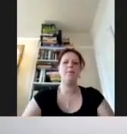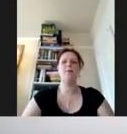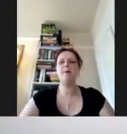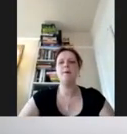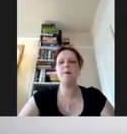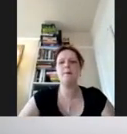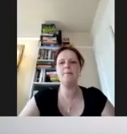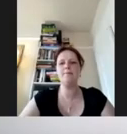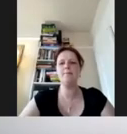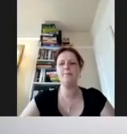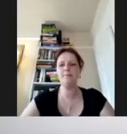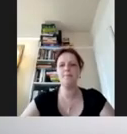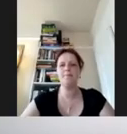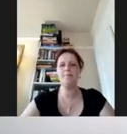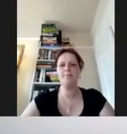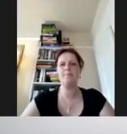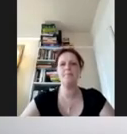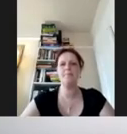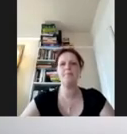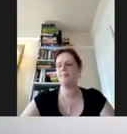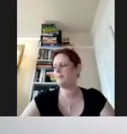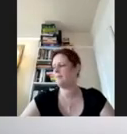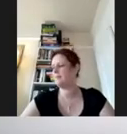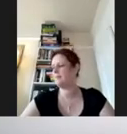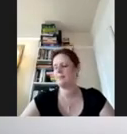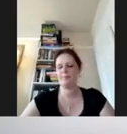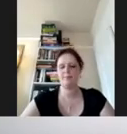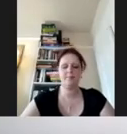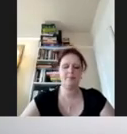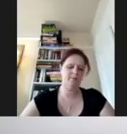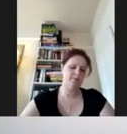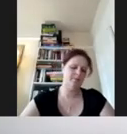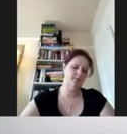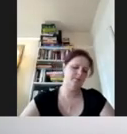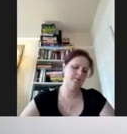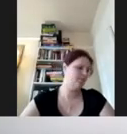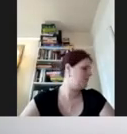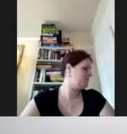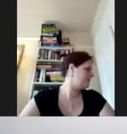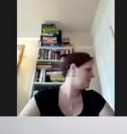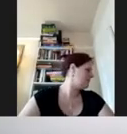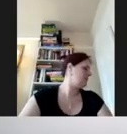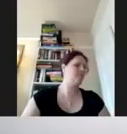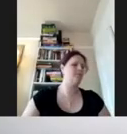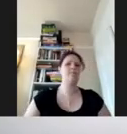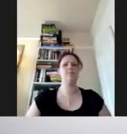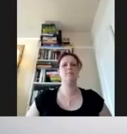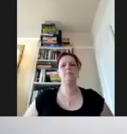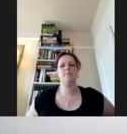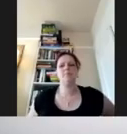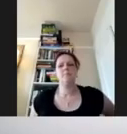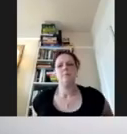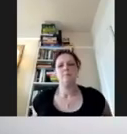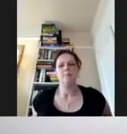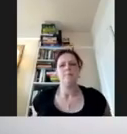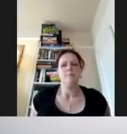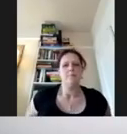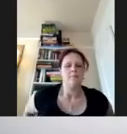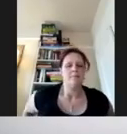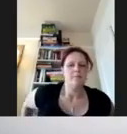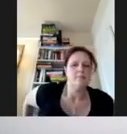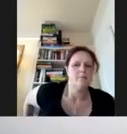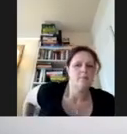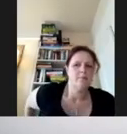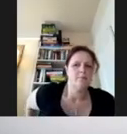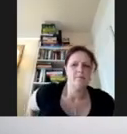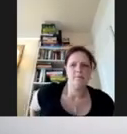Yeah, that seems really accurate to us. I think, you know, one way to get around that issue, if it is with someone you trust, you could potentially do it the first time with